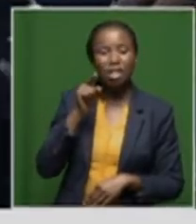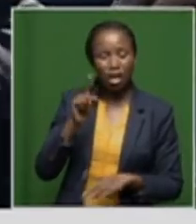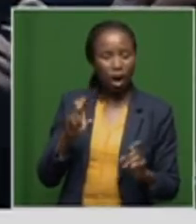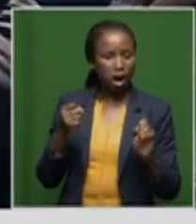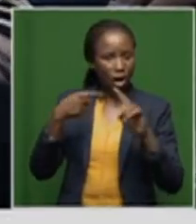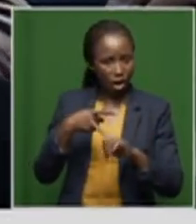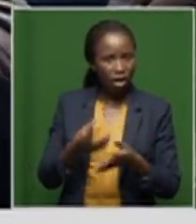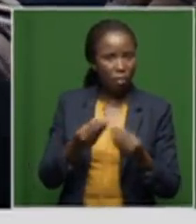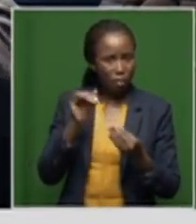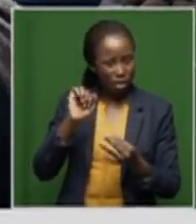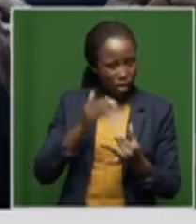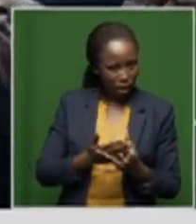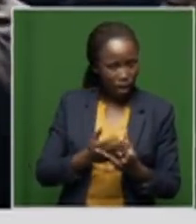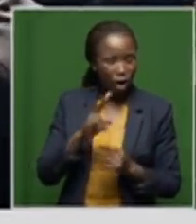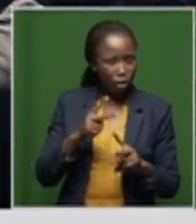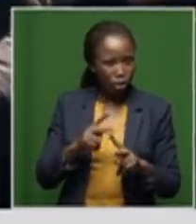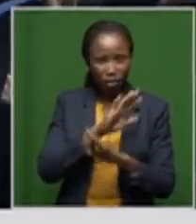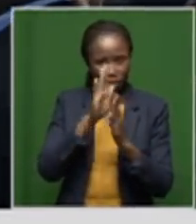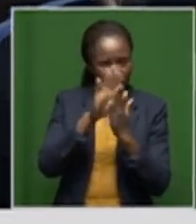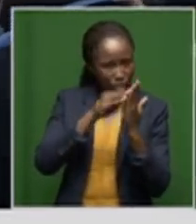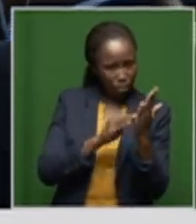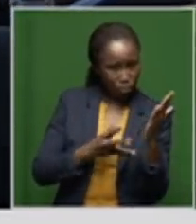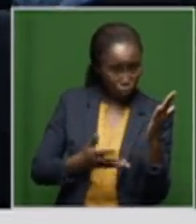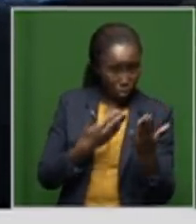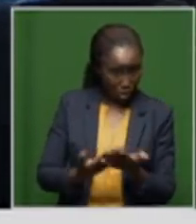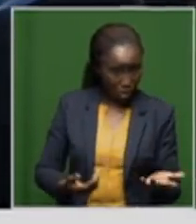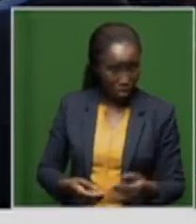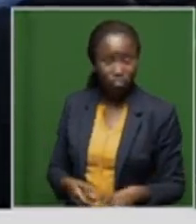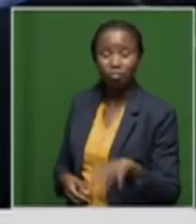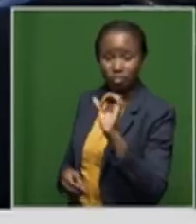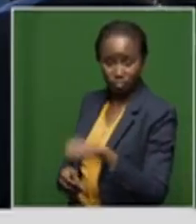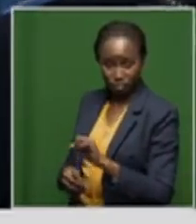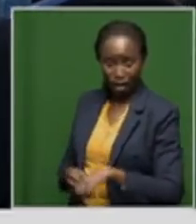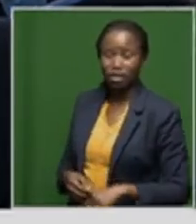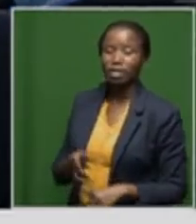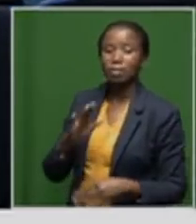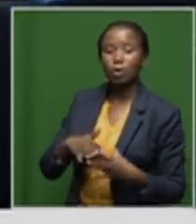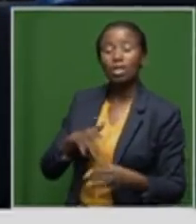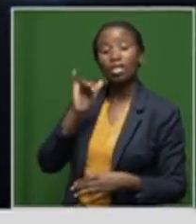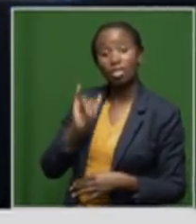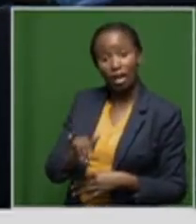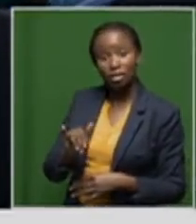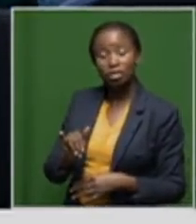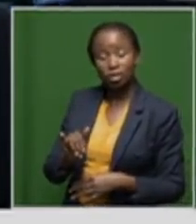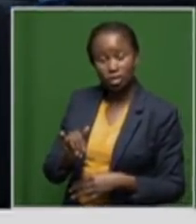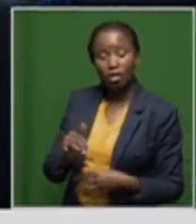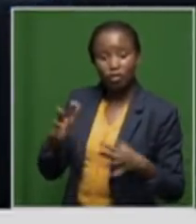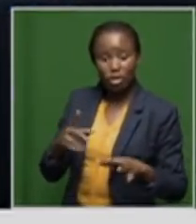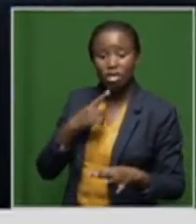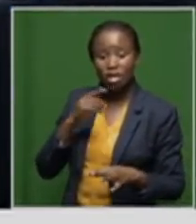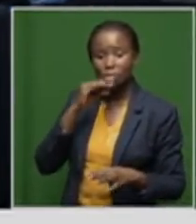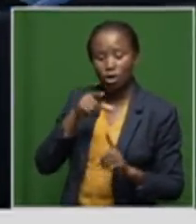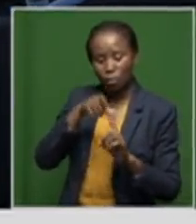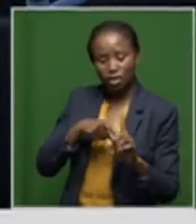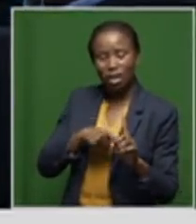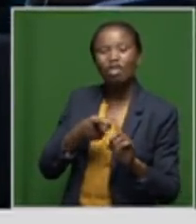his case. Just the crux of those issues in essence. Exactly. Well, that's essentially what the